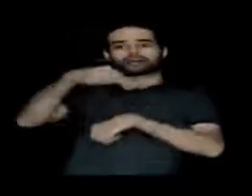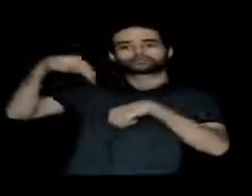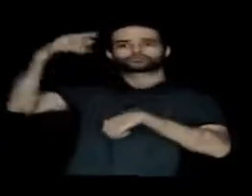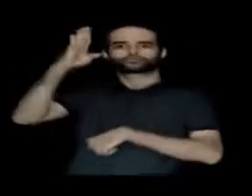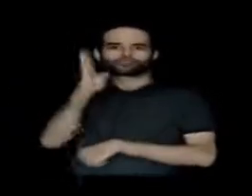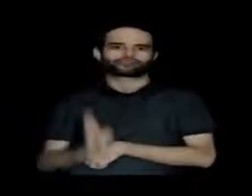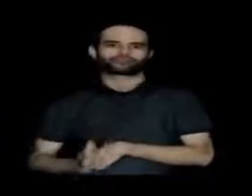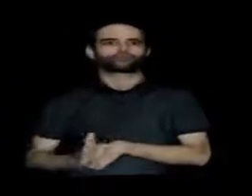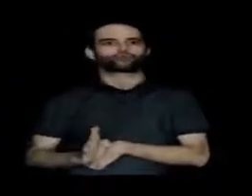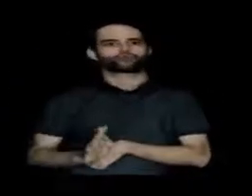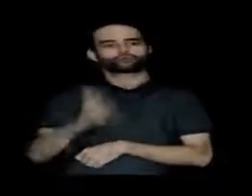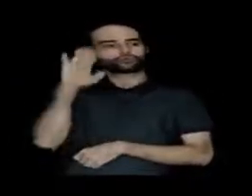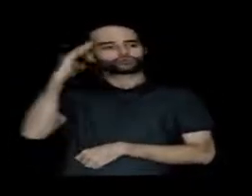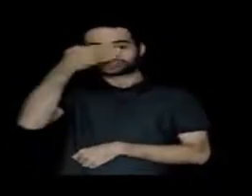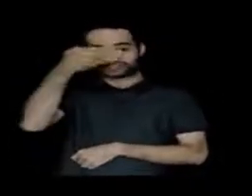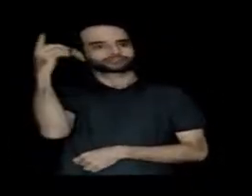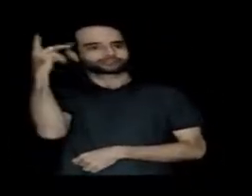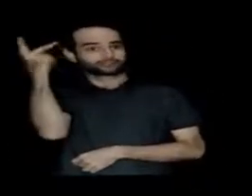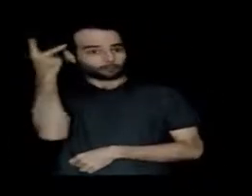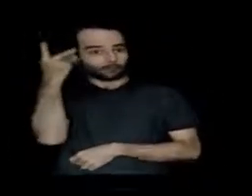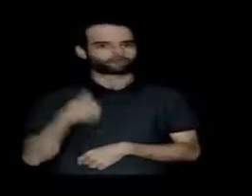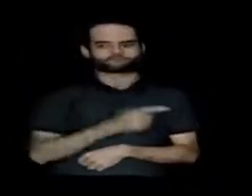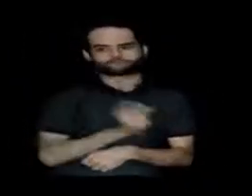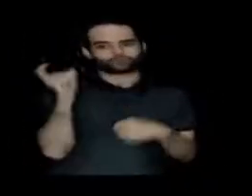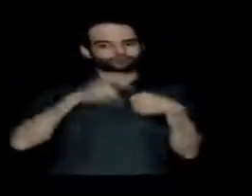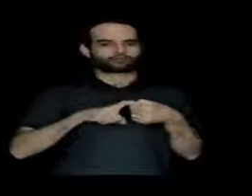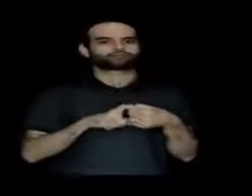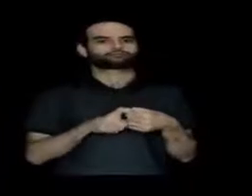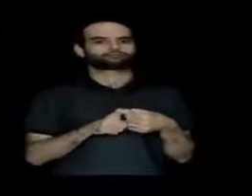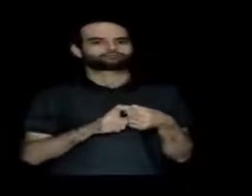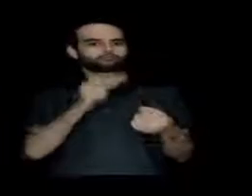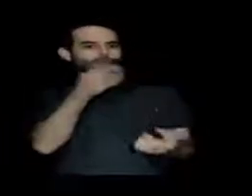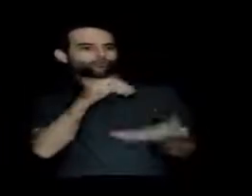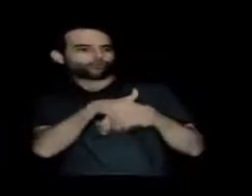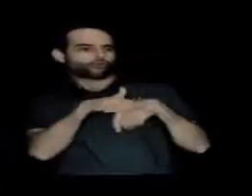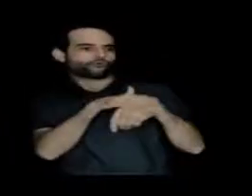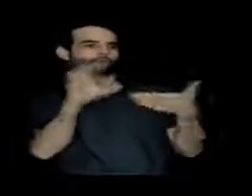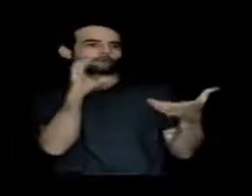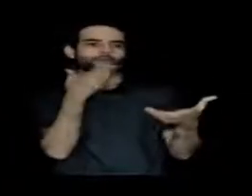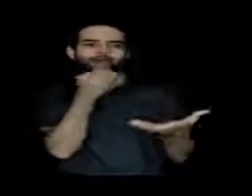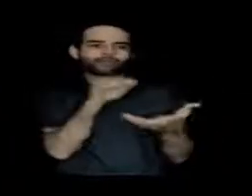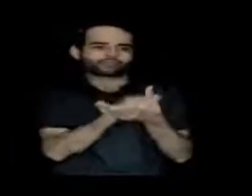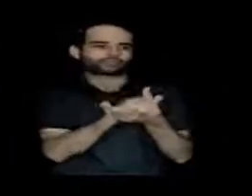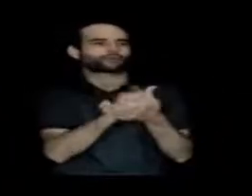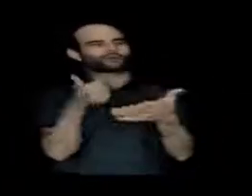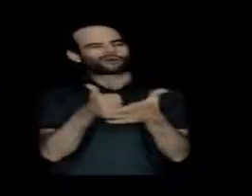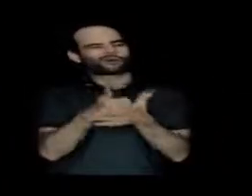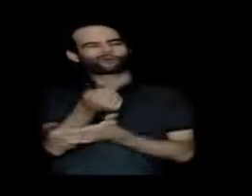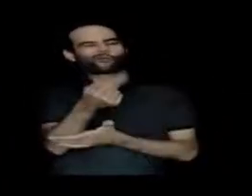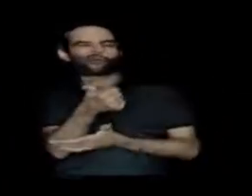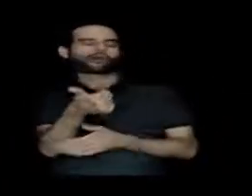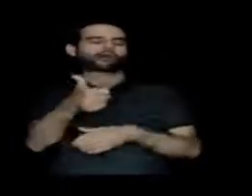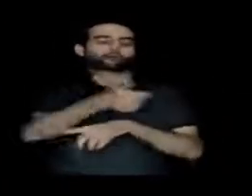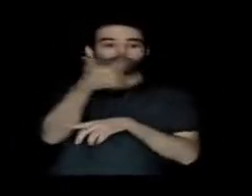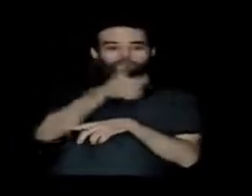participating, saying that in São Paulo there was work with a deaf-blind people, that in Rio de Janeiro there